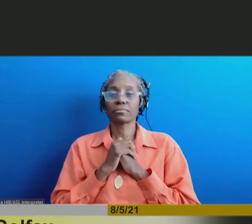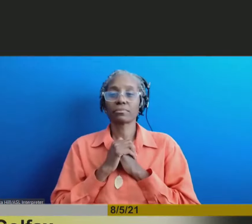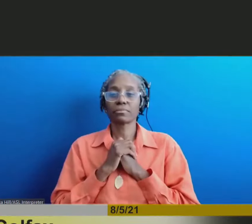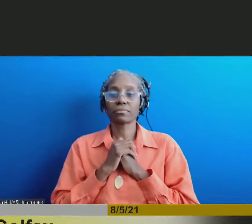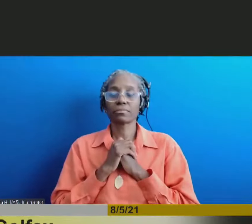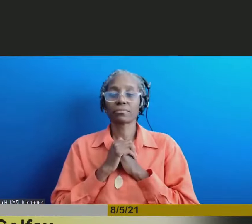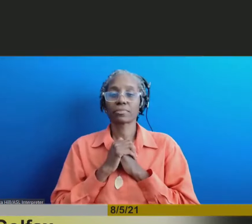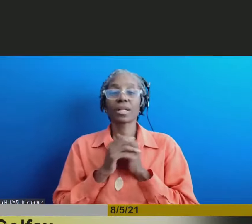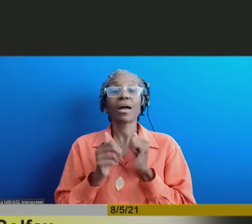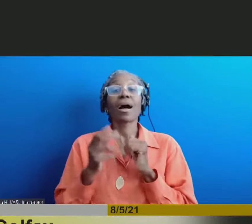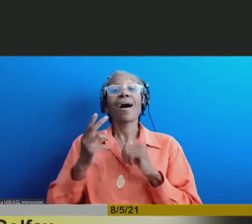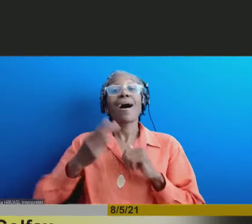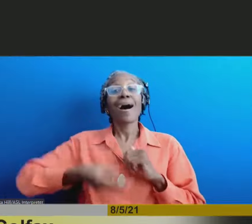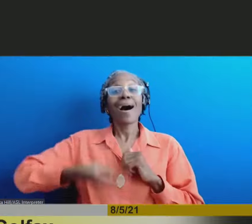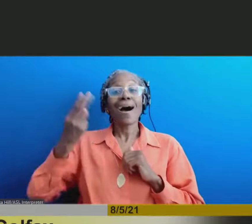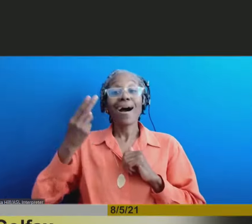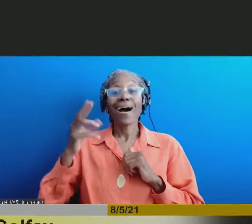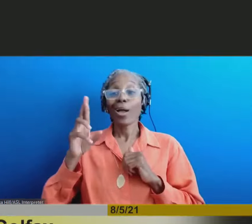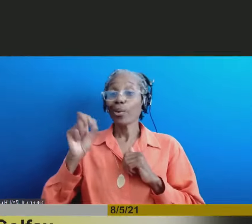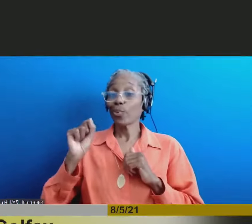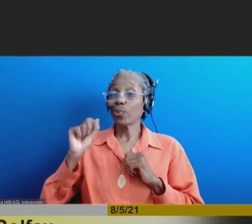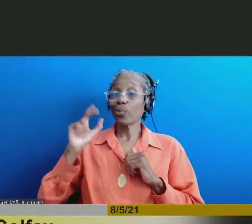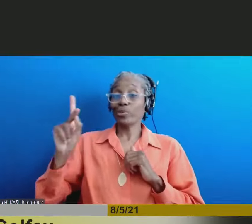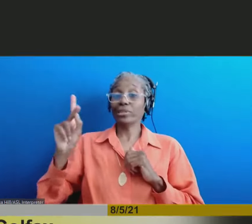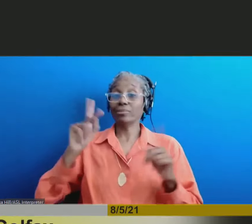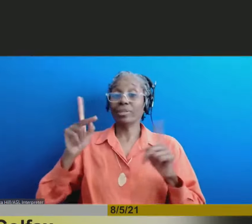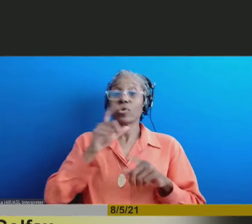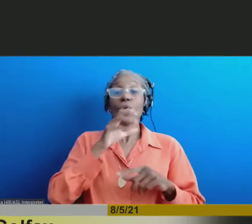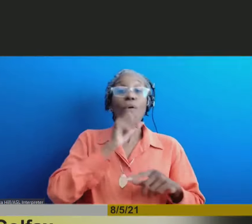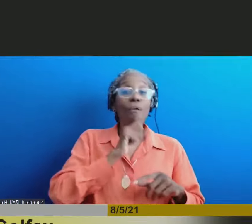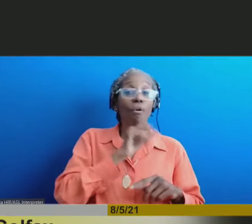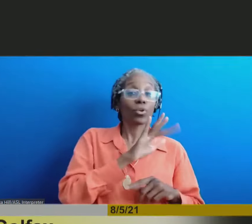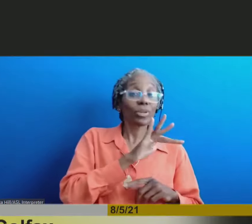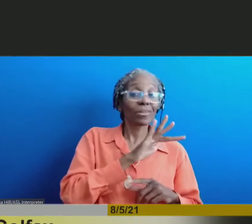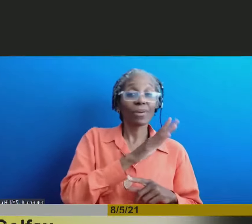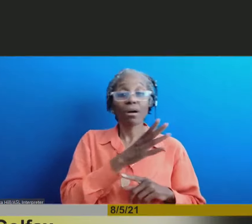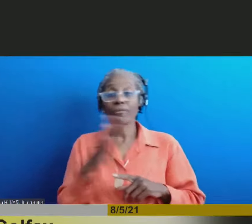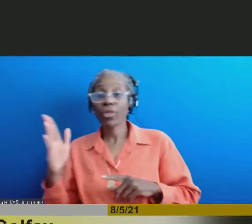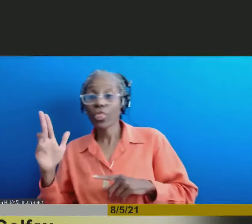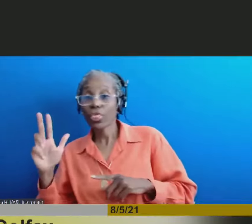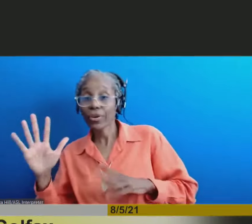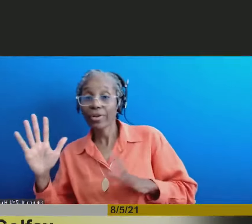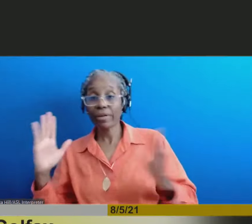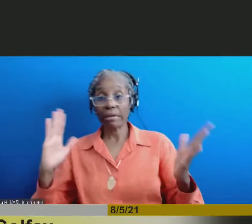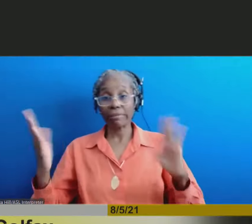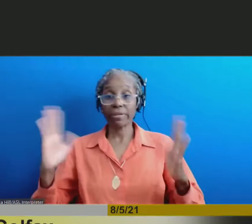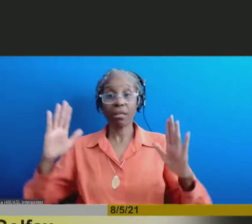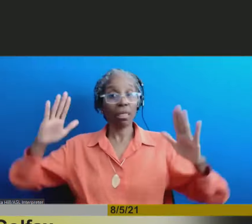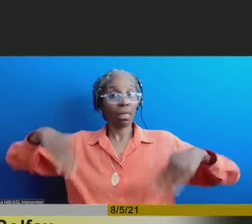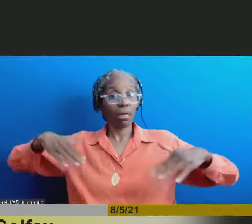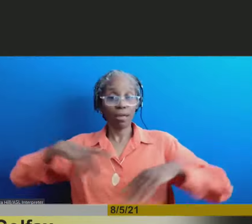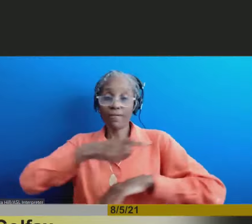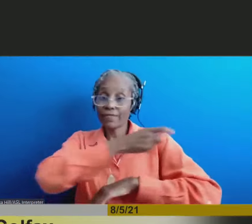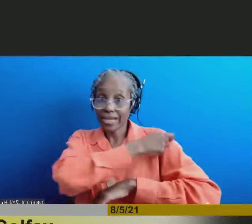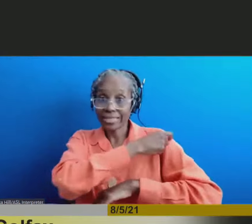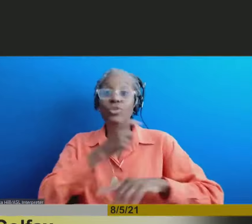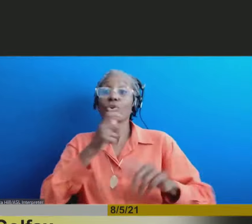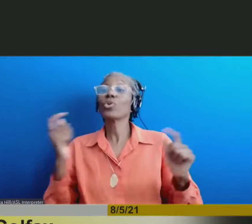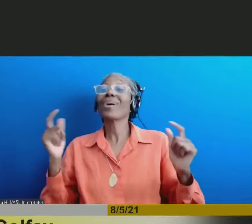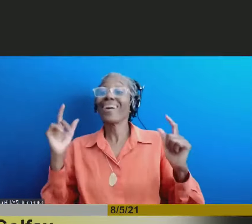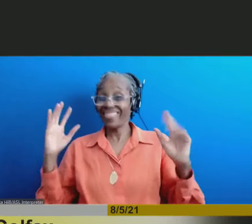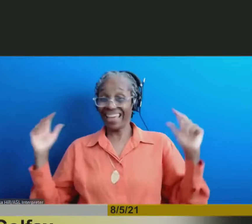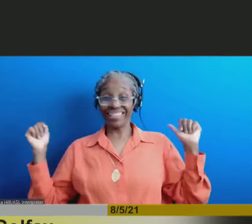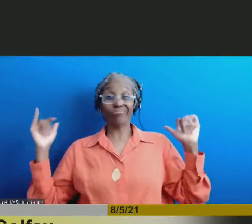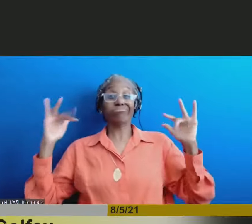there's a higher risk for younger people, 25 to 35-year-olds who have not been vaccinated, who are going indoors into